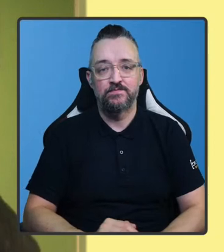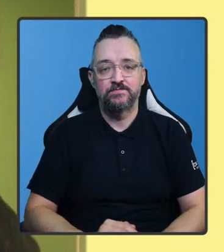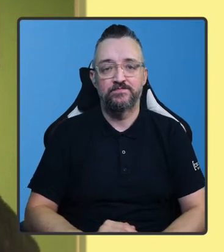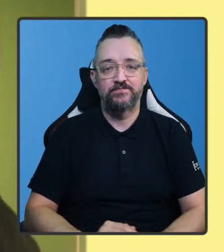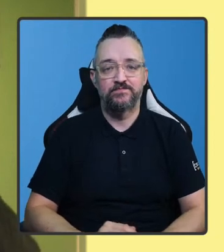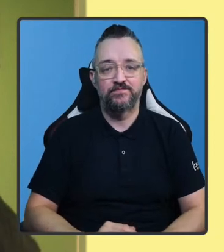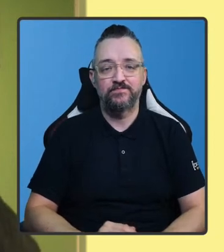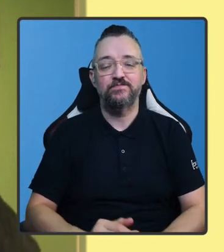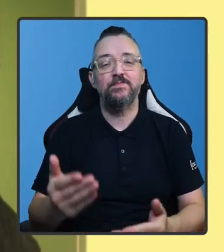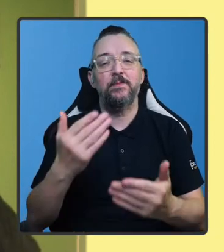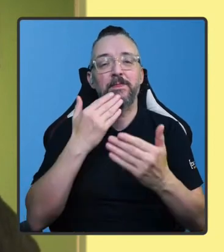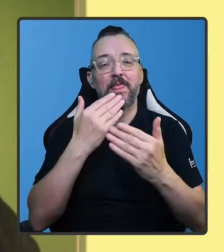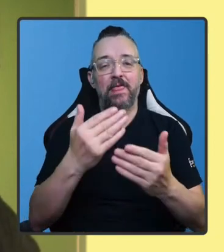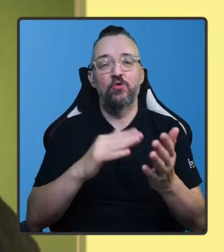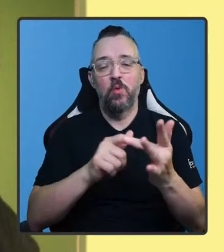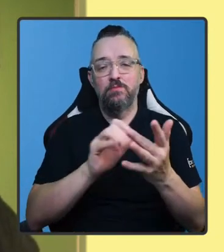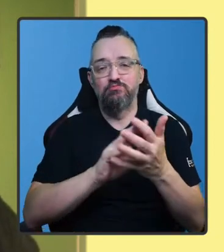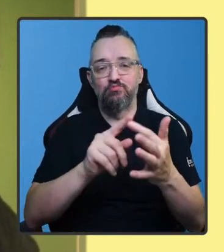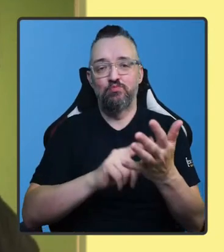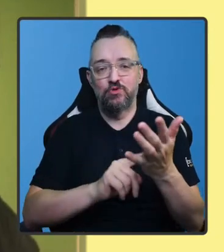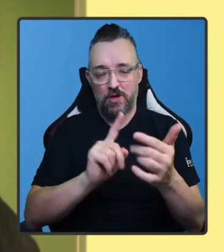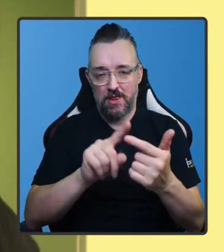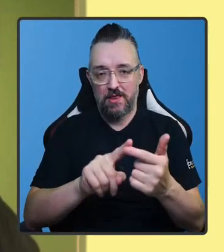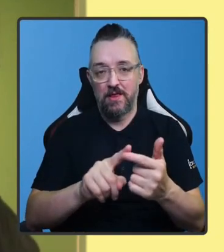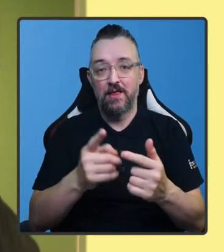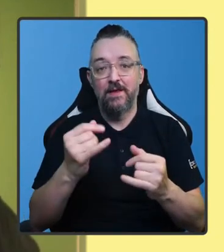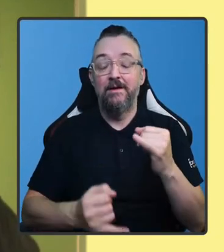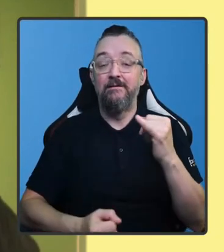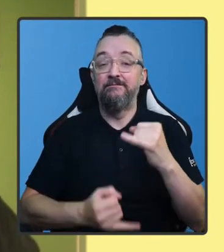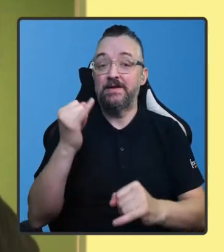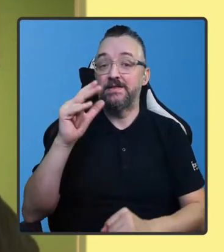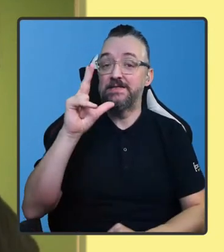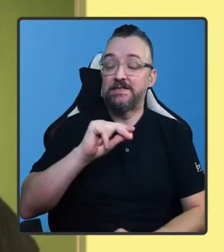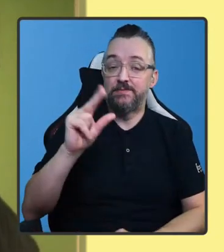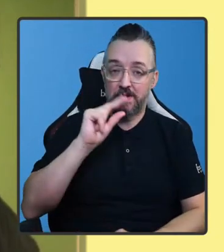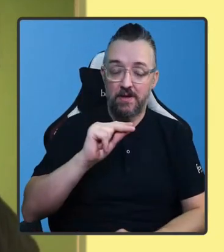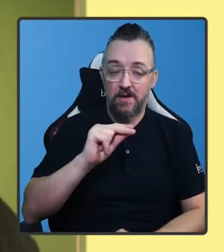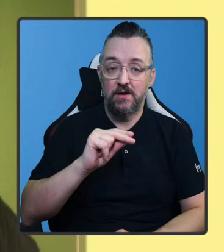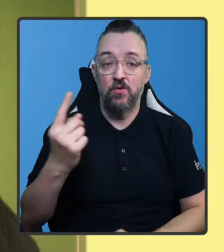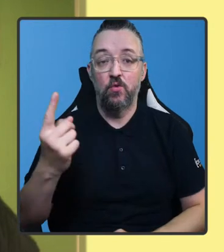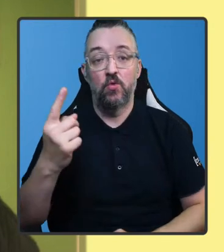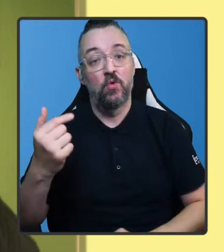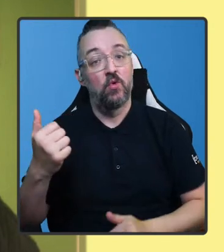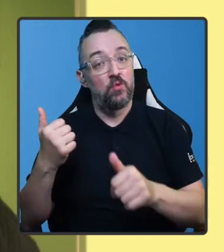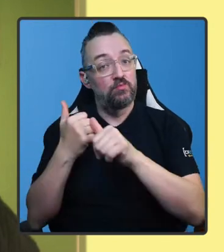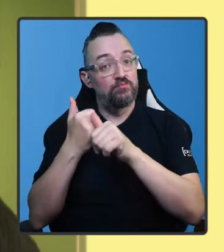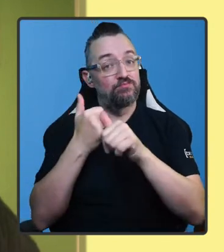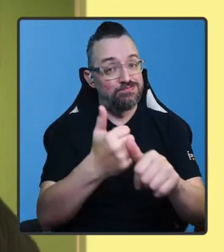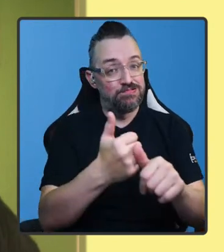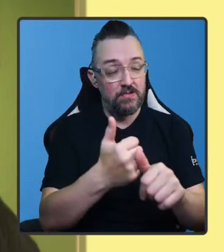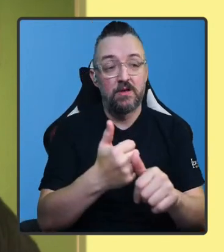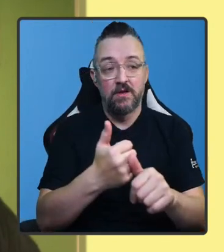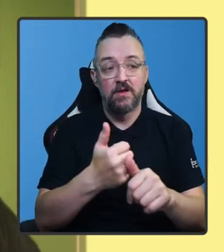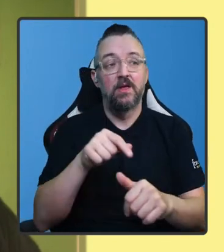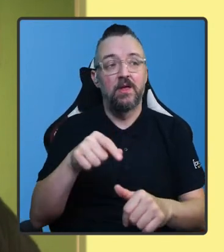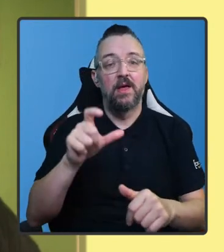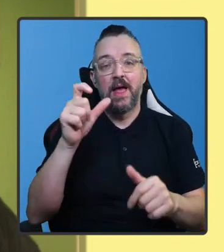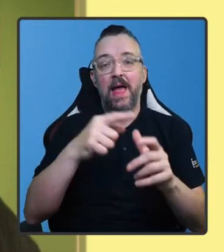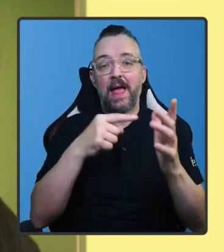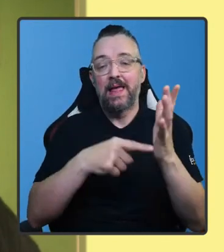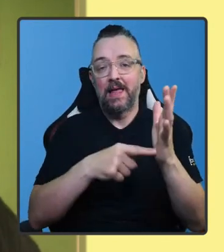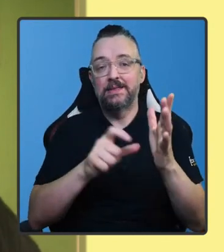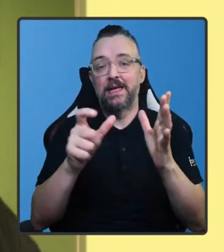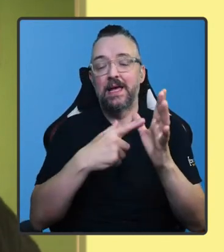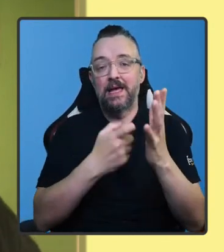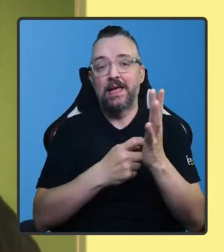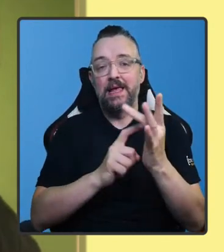Thank you very much, Michelle. And our final speaker also speaking for the resolution is Kat Carey from